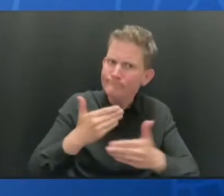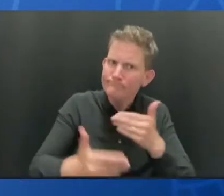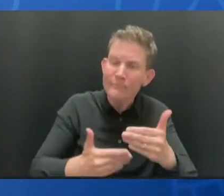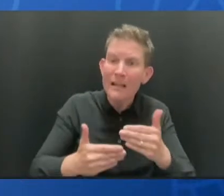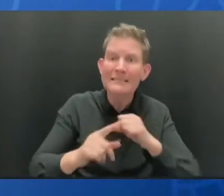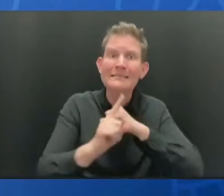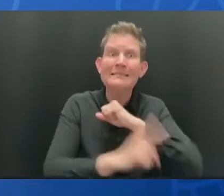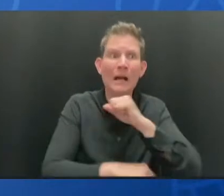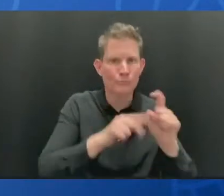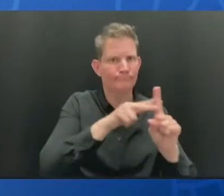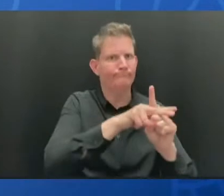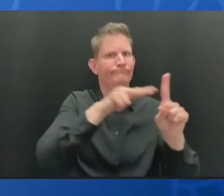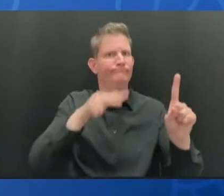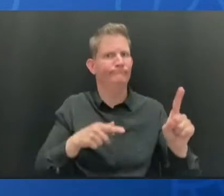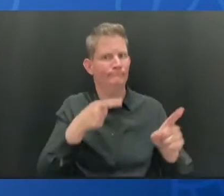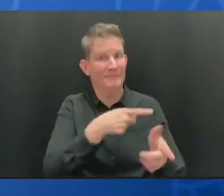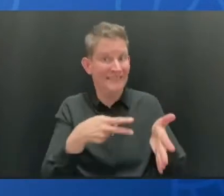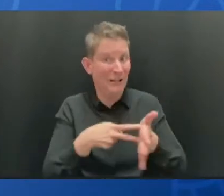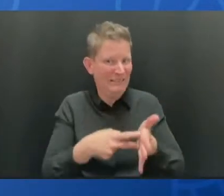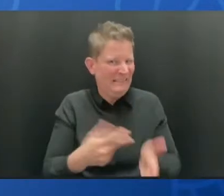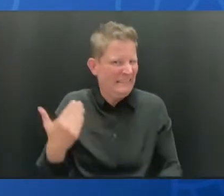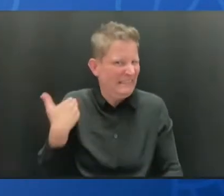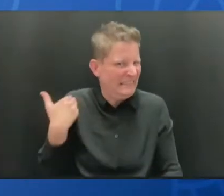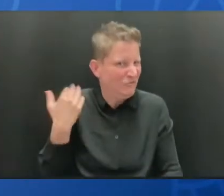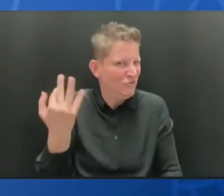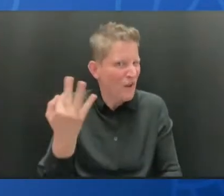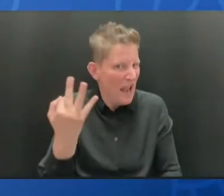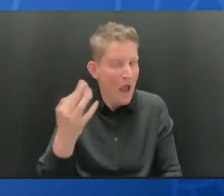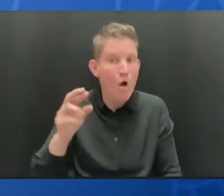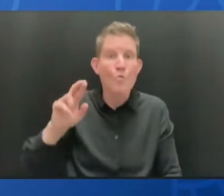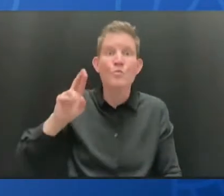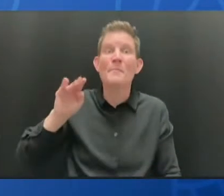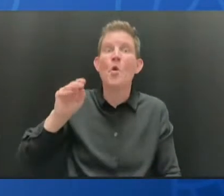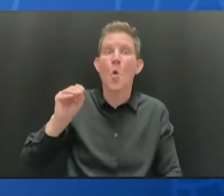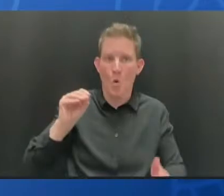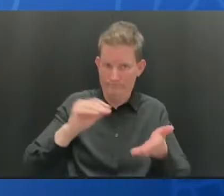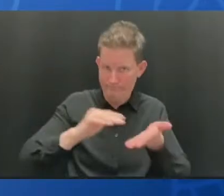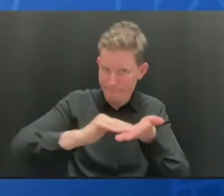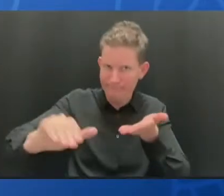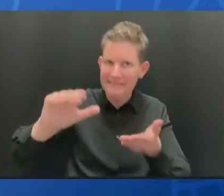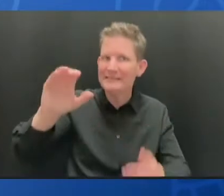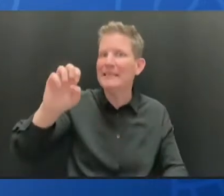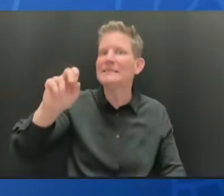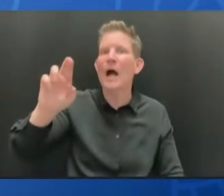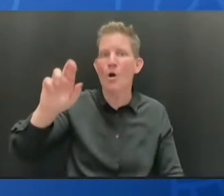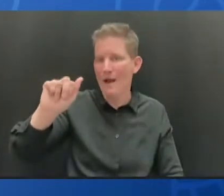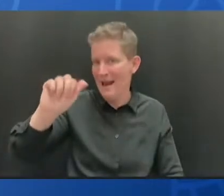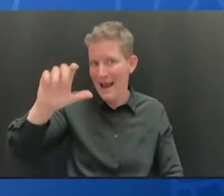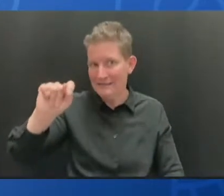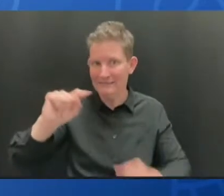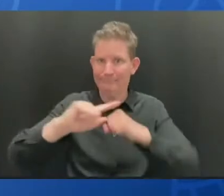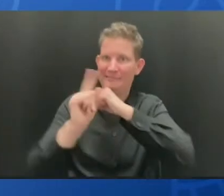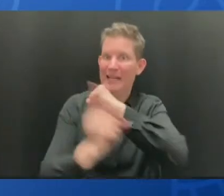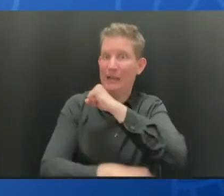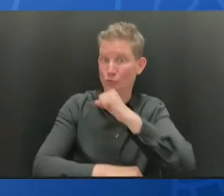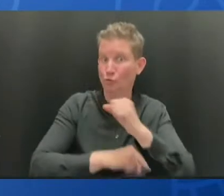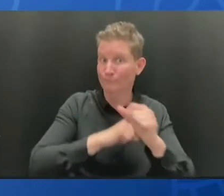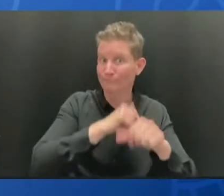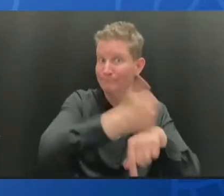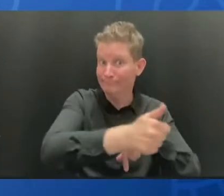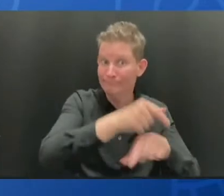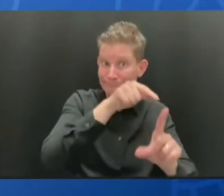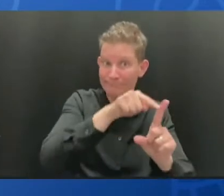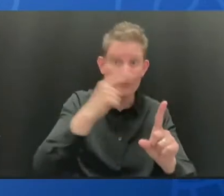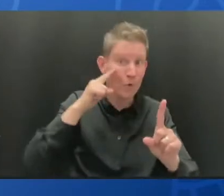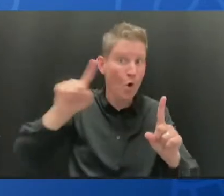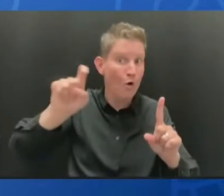waived Caesar Act sanctions for 180 days, and the U.S. Treasury Department announced General License